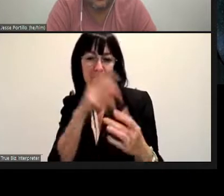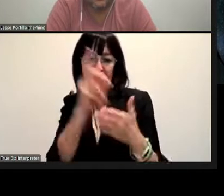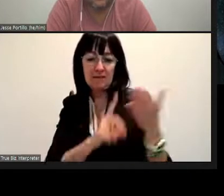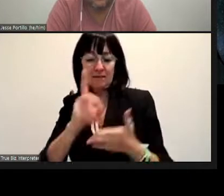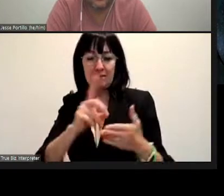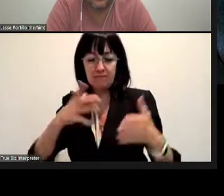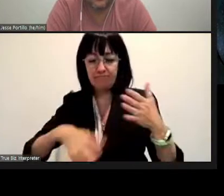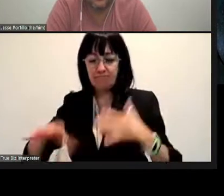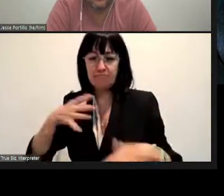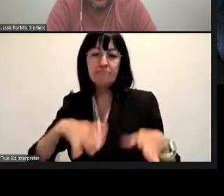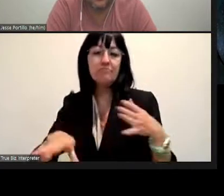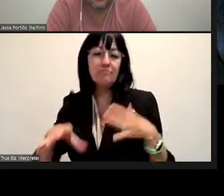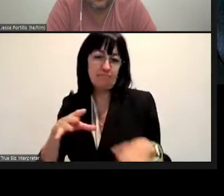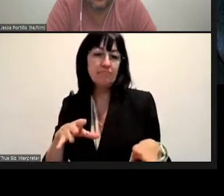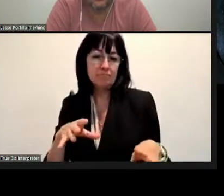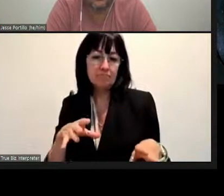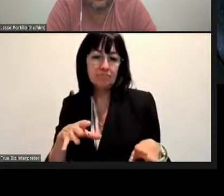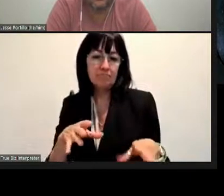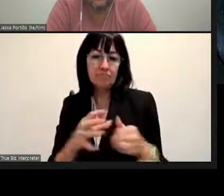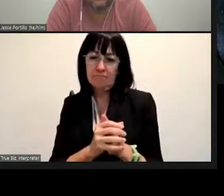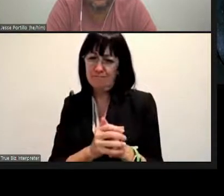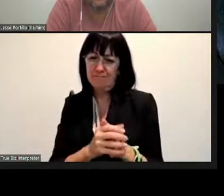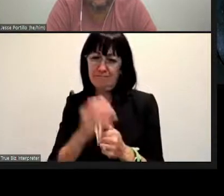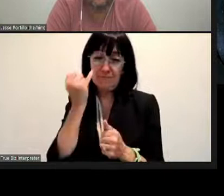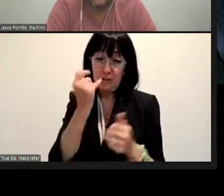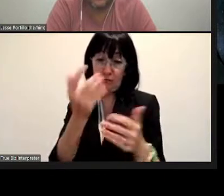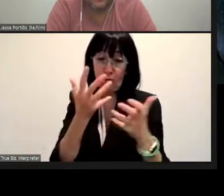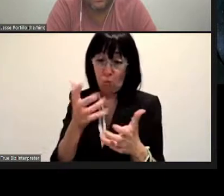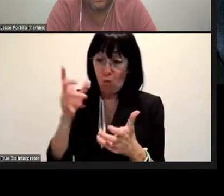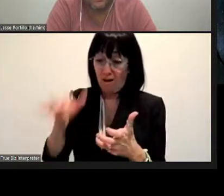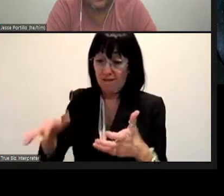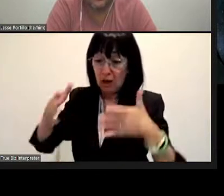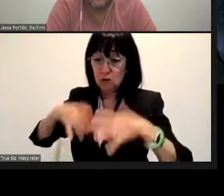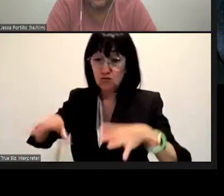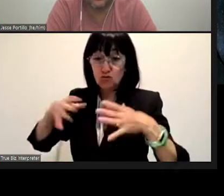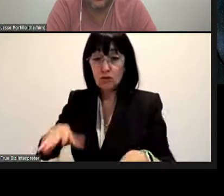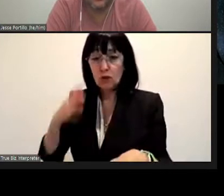more feminine. Friend, I don't know.